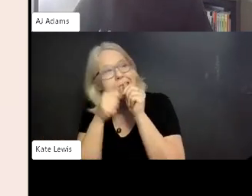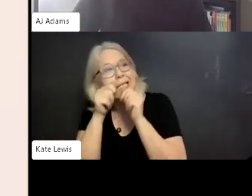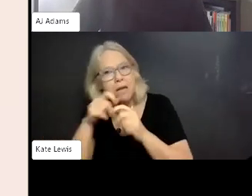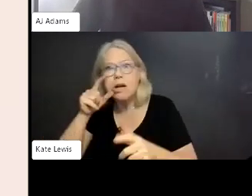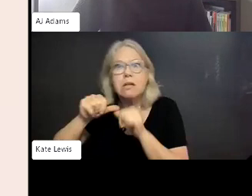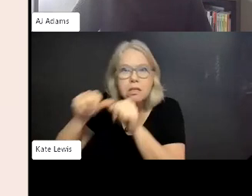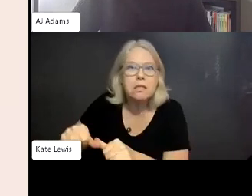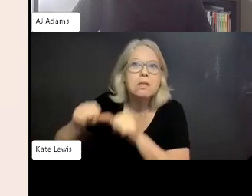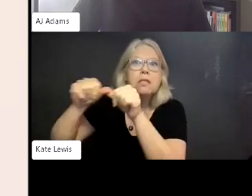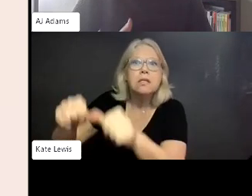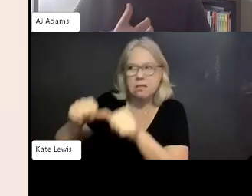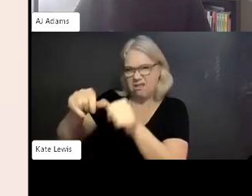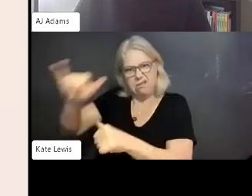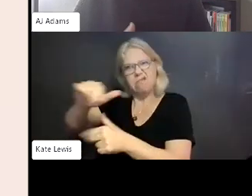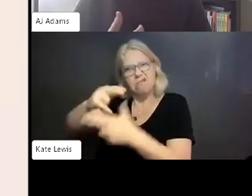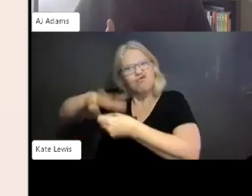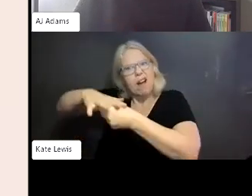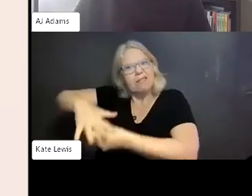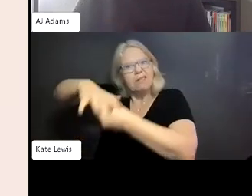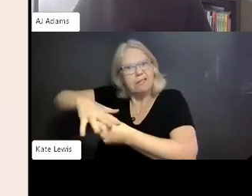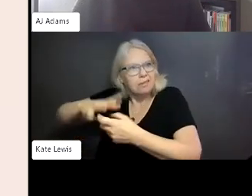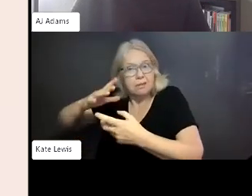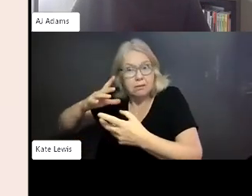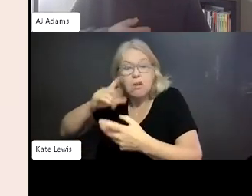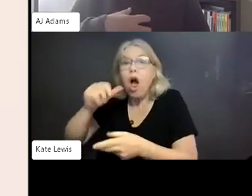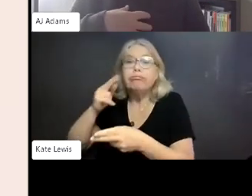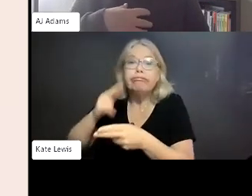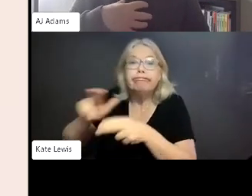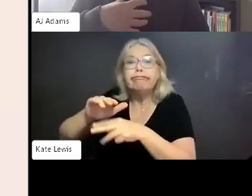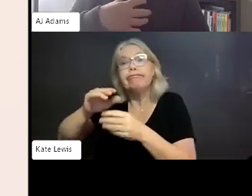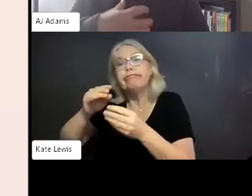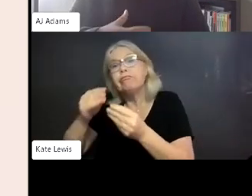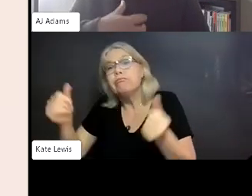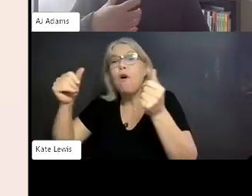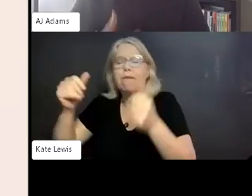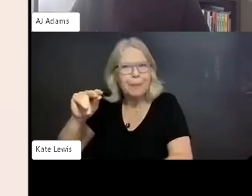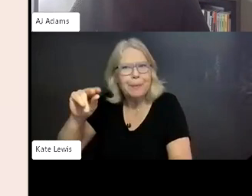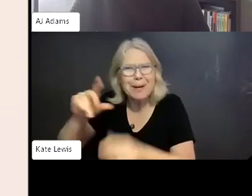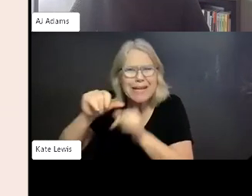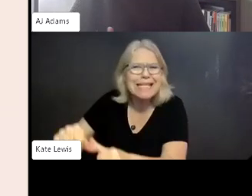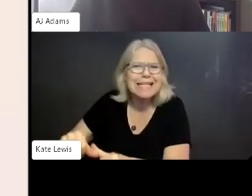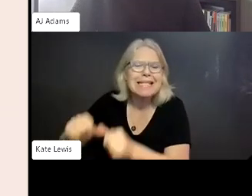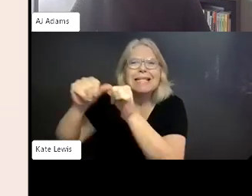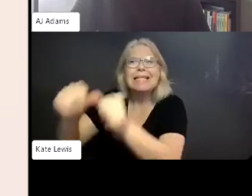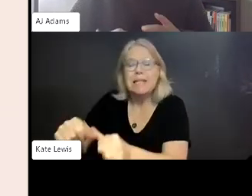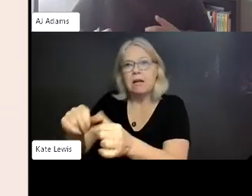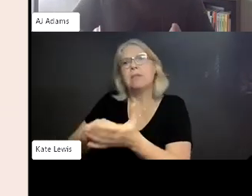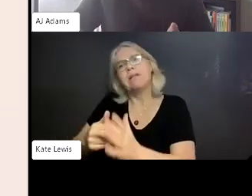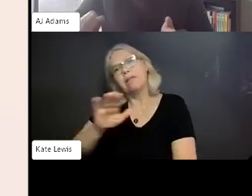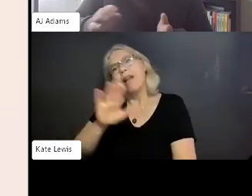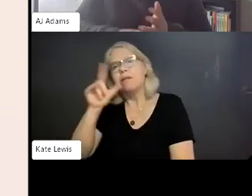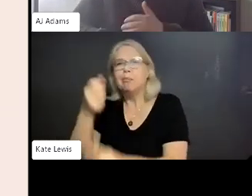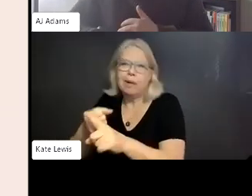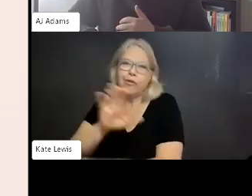experience minority stress or just lifelong social inequity experience health disparities at higher rates. And these include